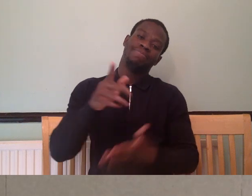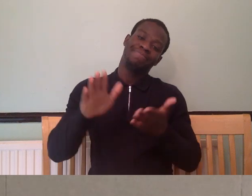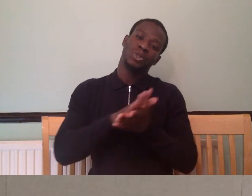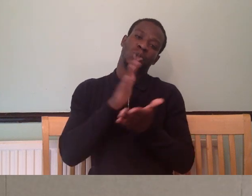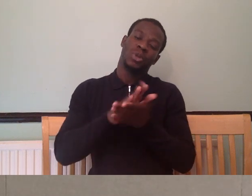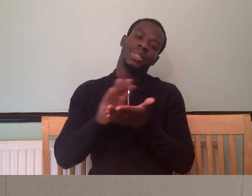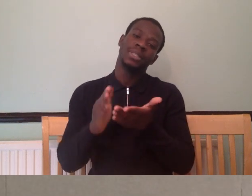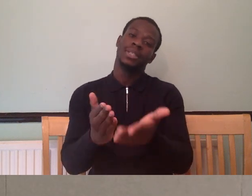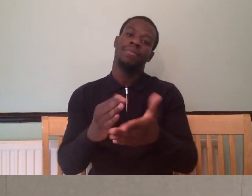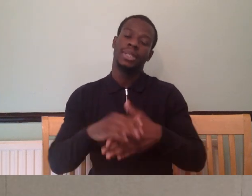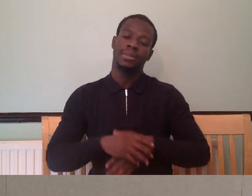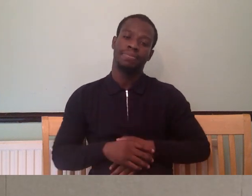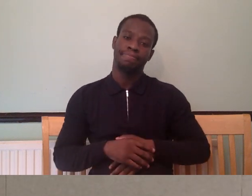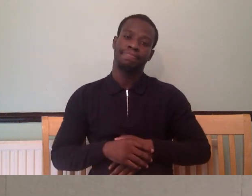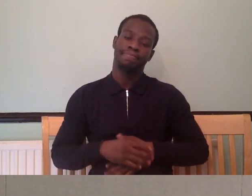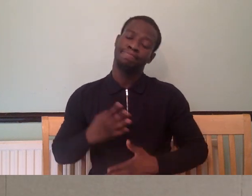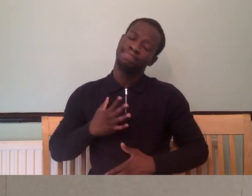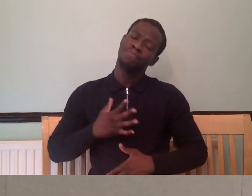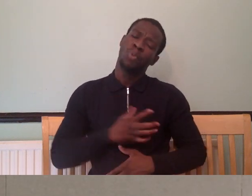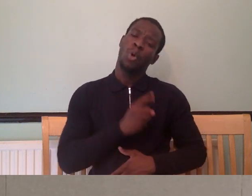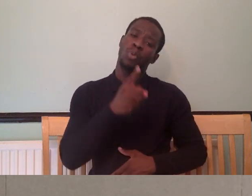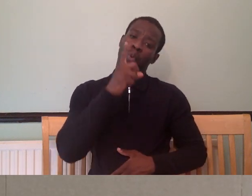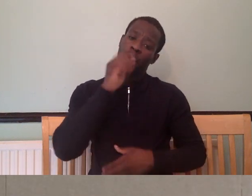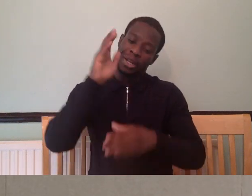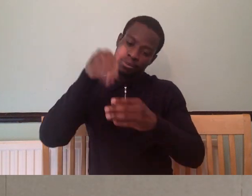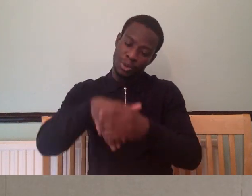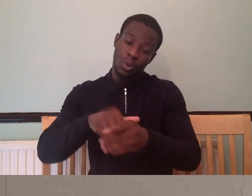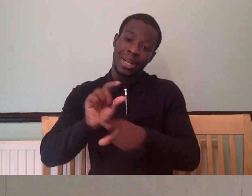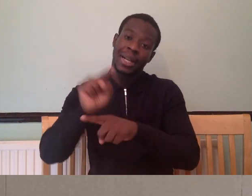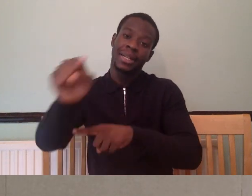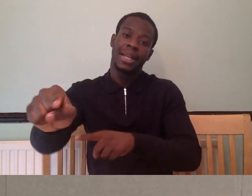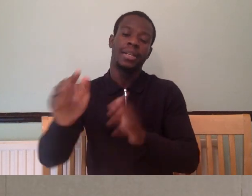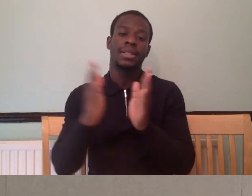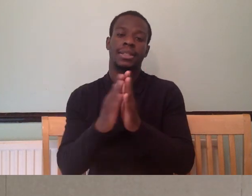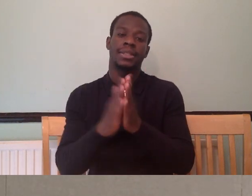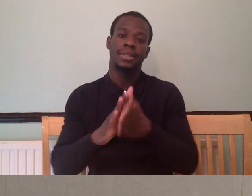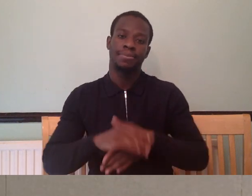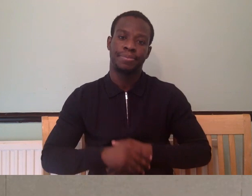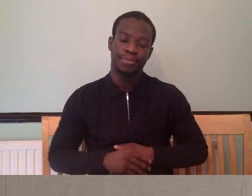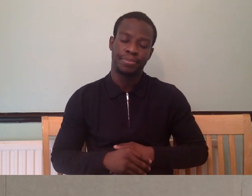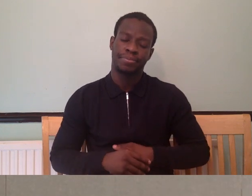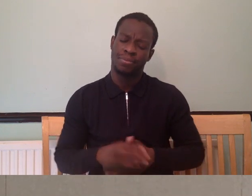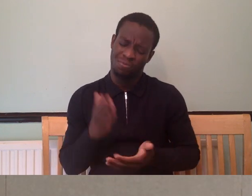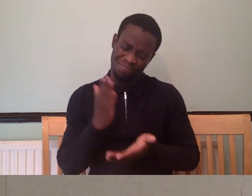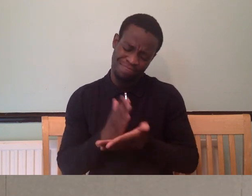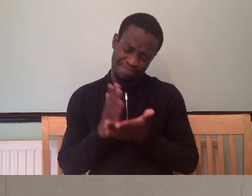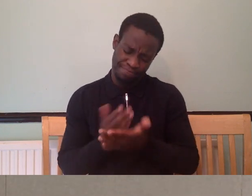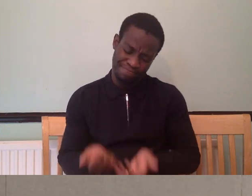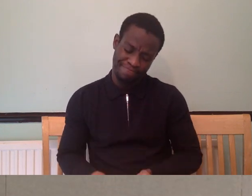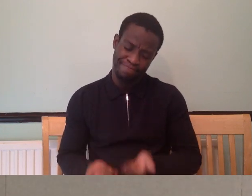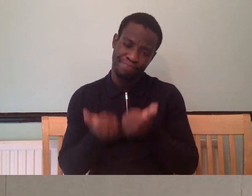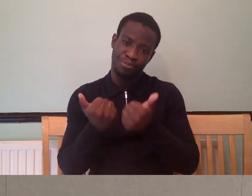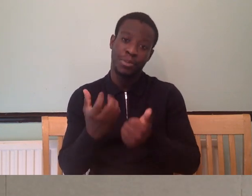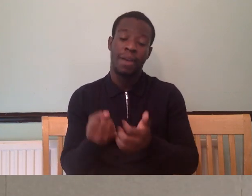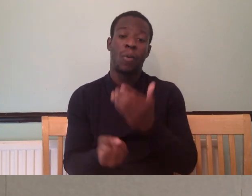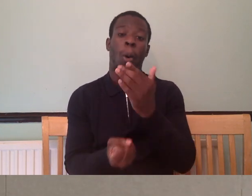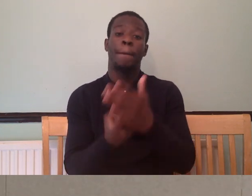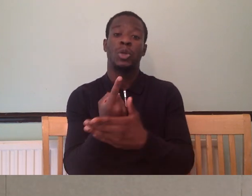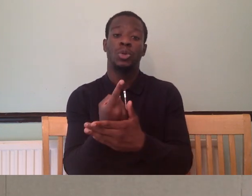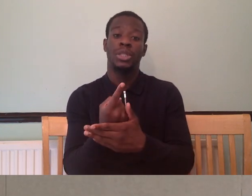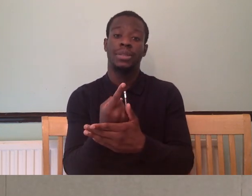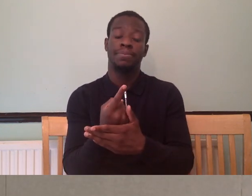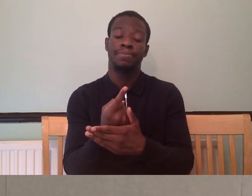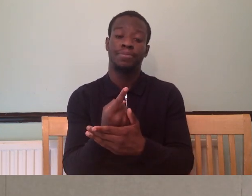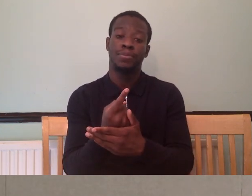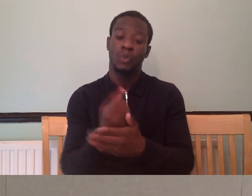morning, and I hope that you'll be able to join us again next Sunday. It's great to have this opportunity to